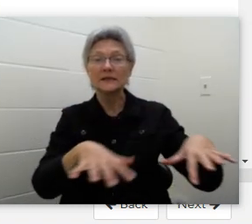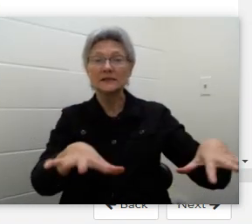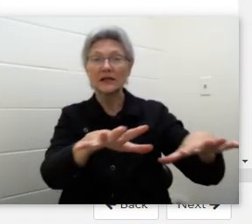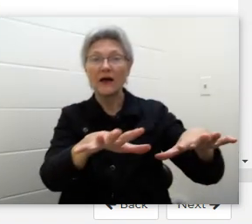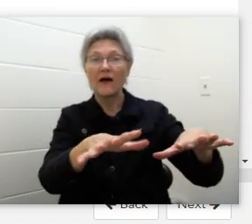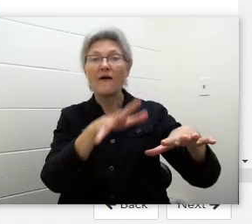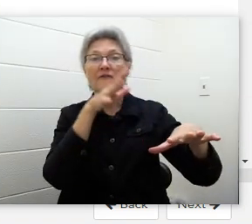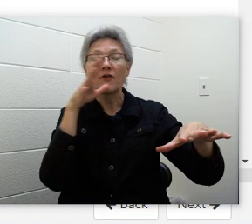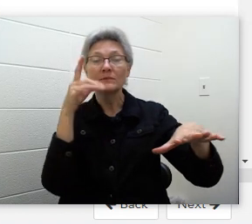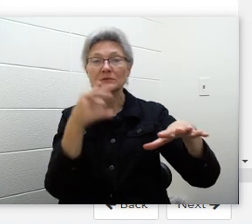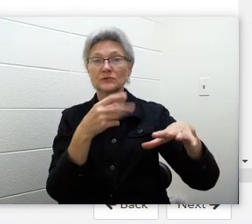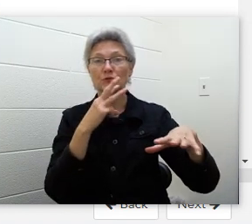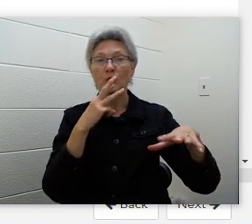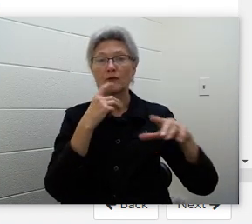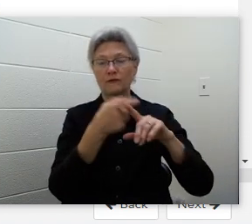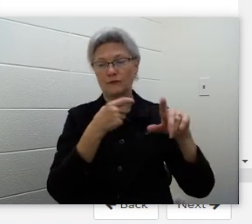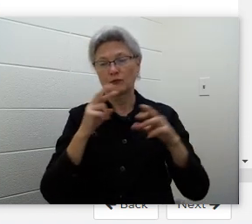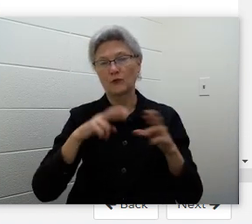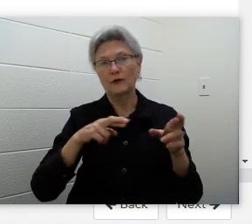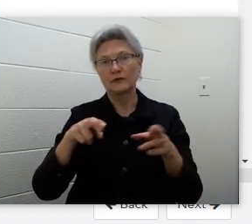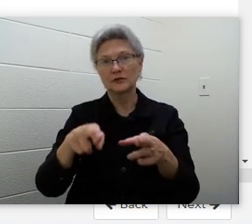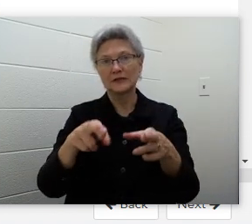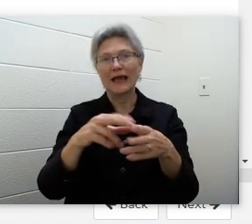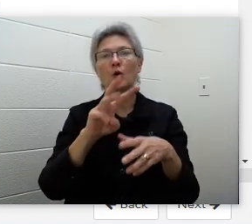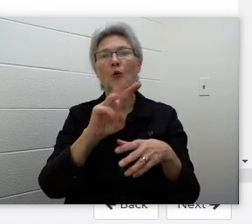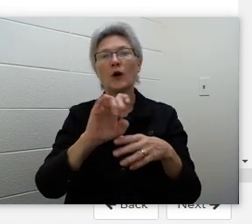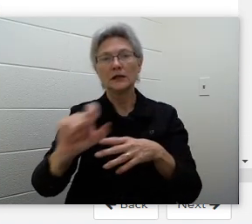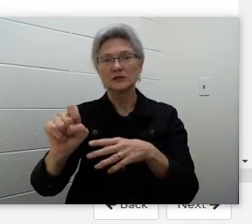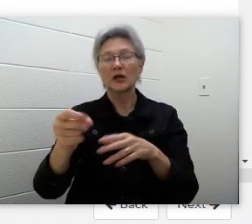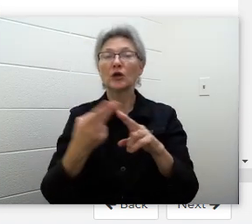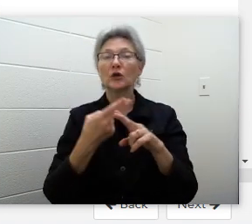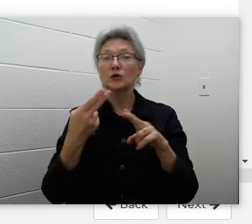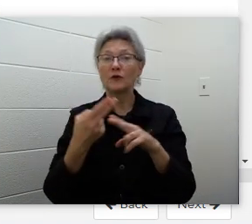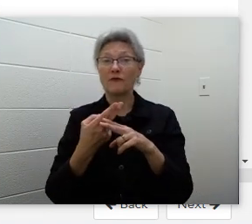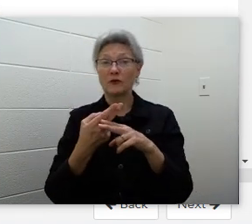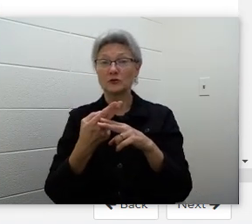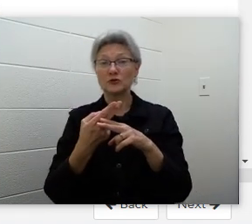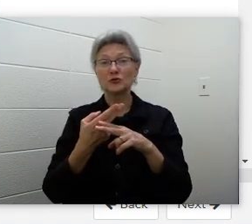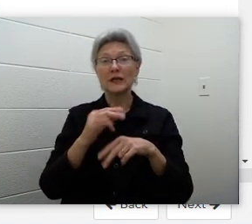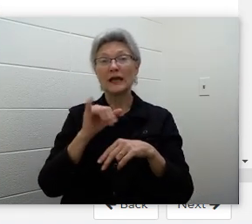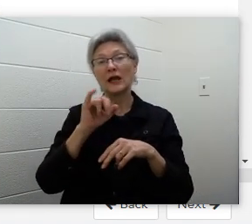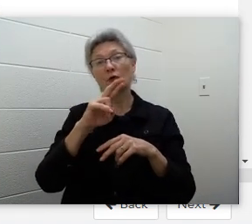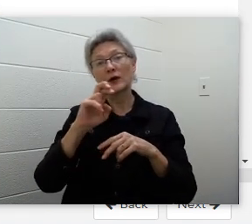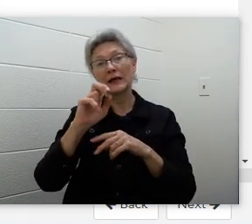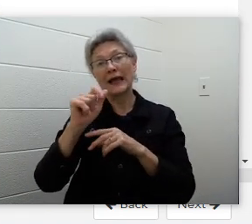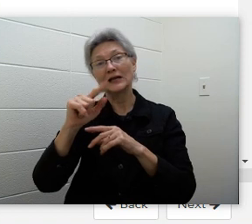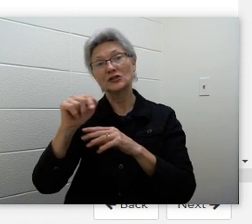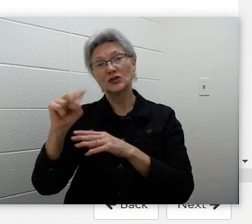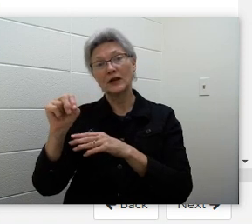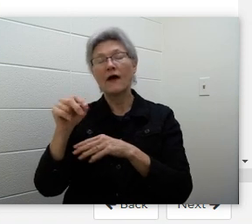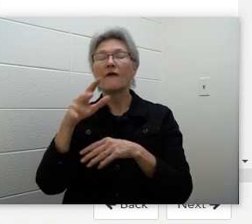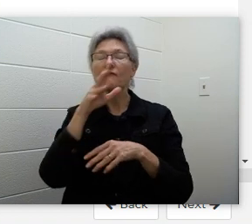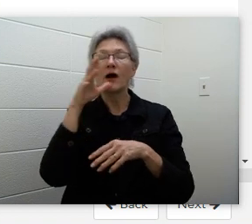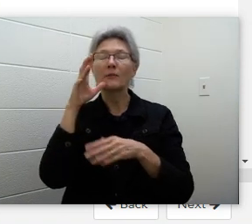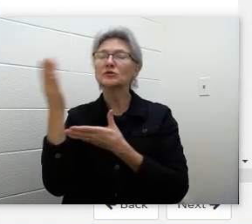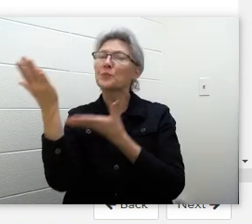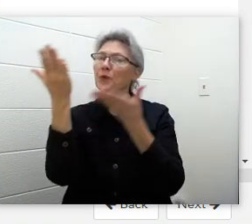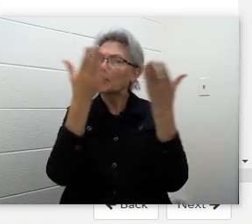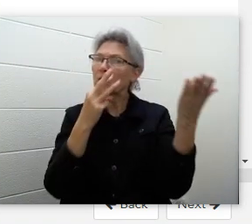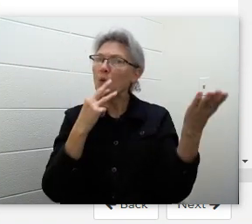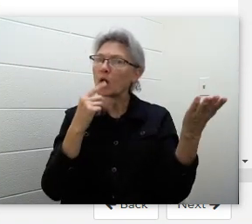and underground wells. Using irrigation, farmers bring water to their fields. Sunshine is the